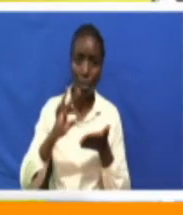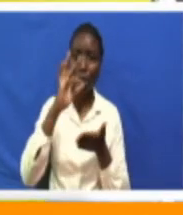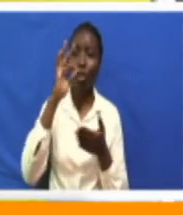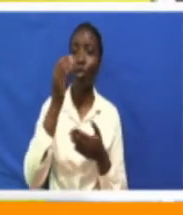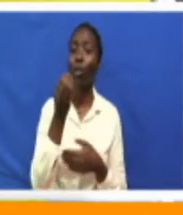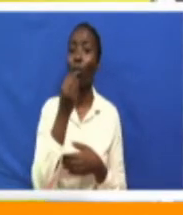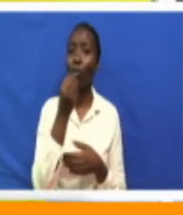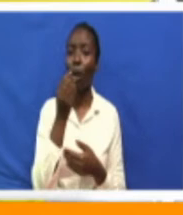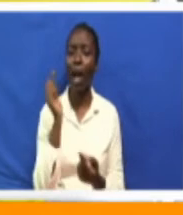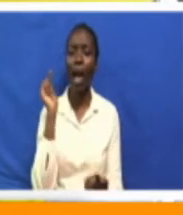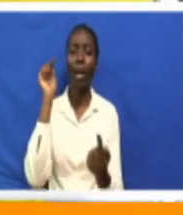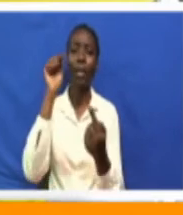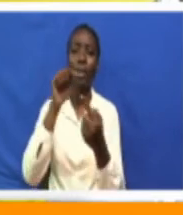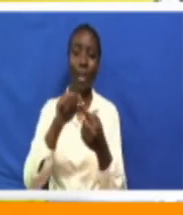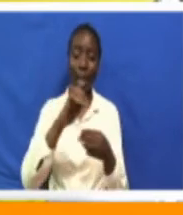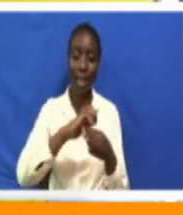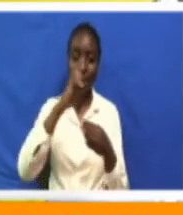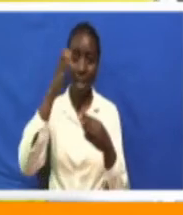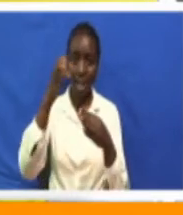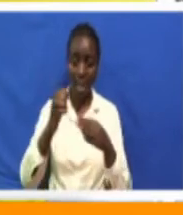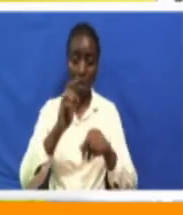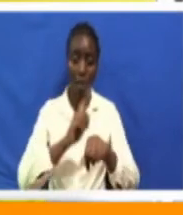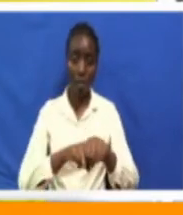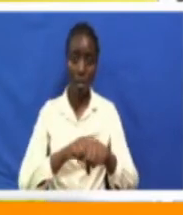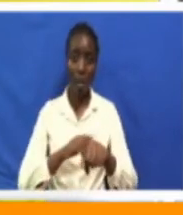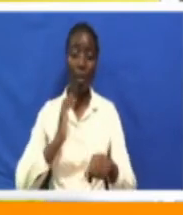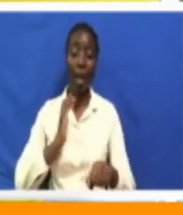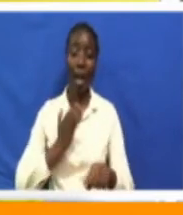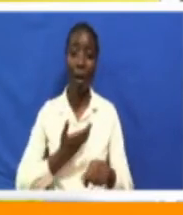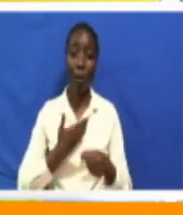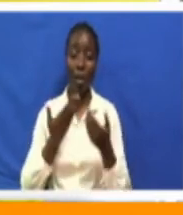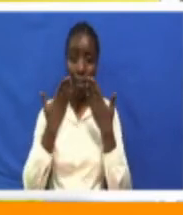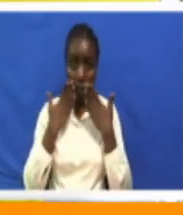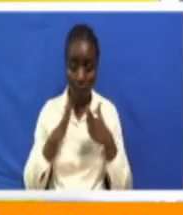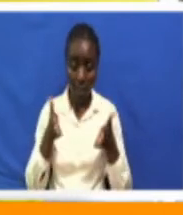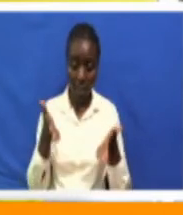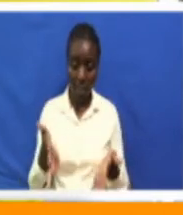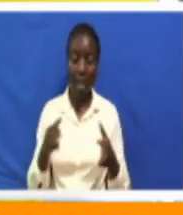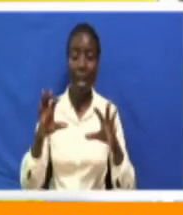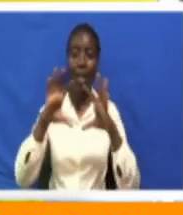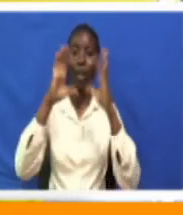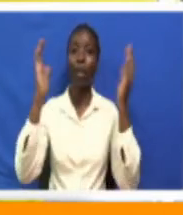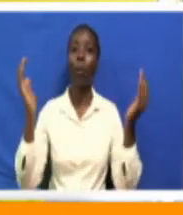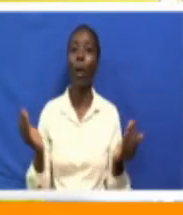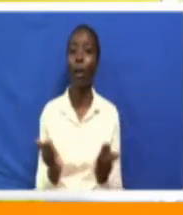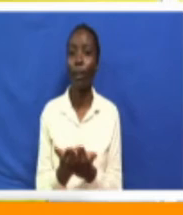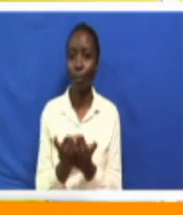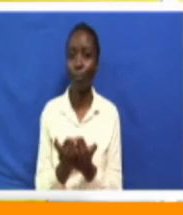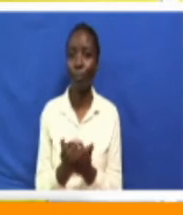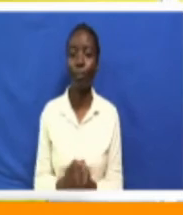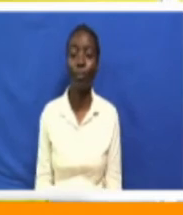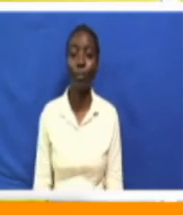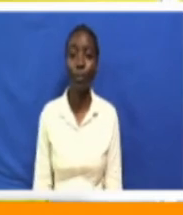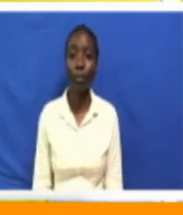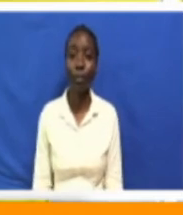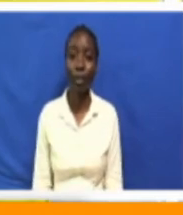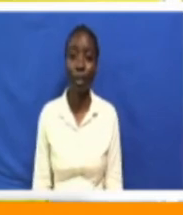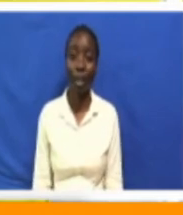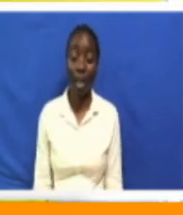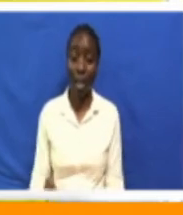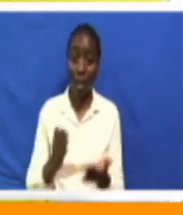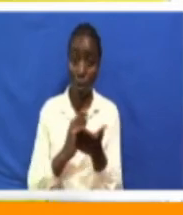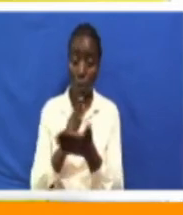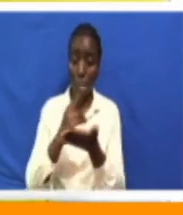until our journey is completed in this world in the Holy